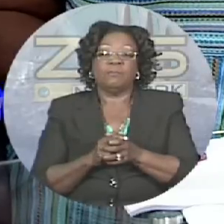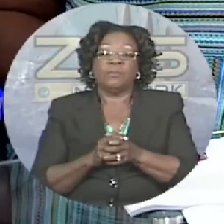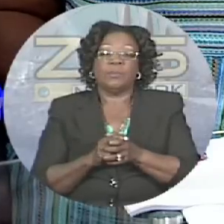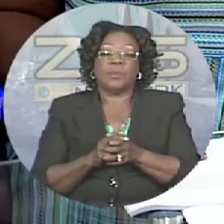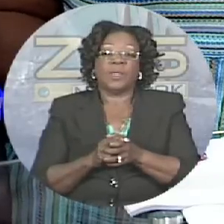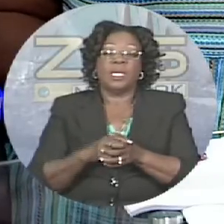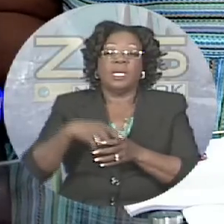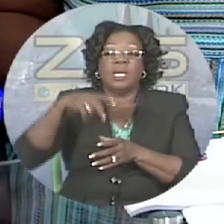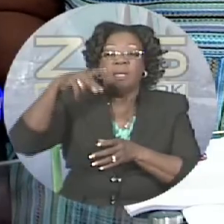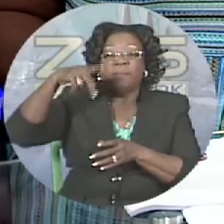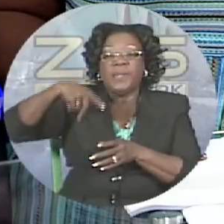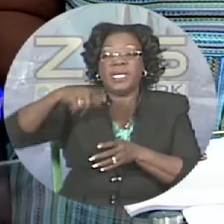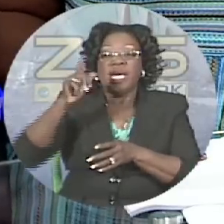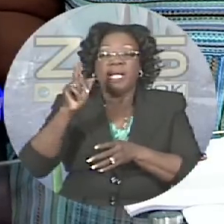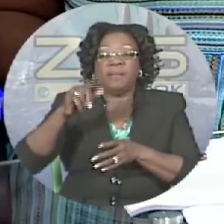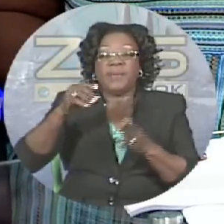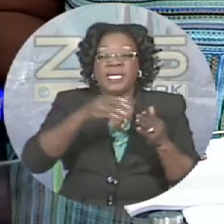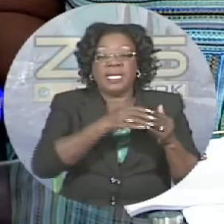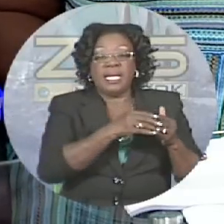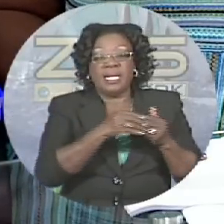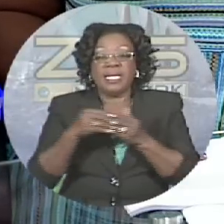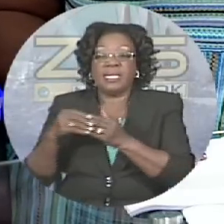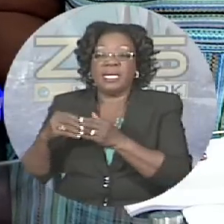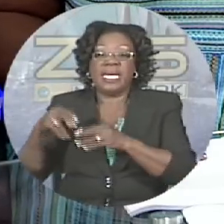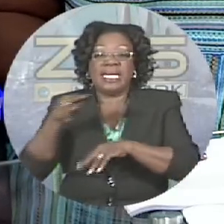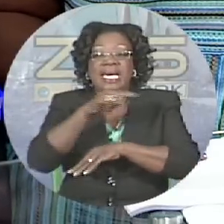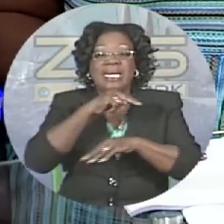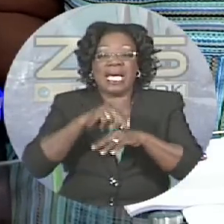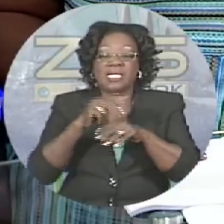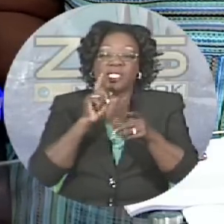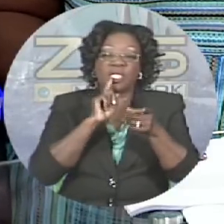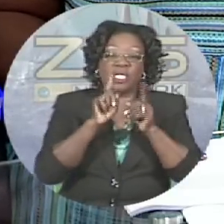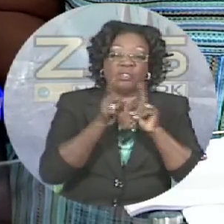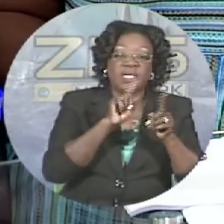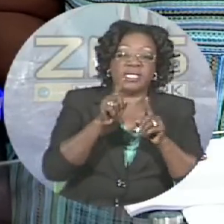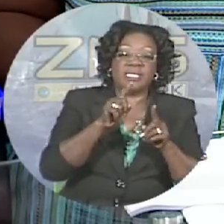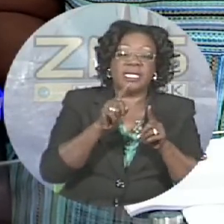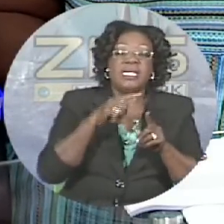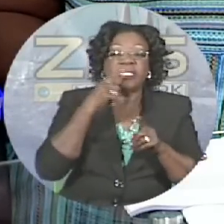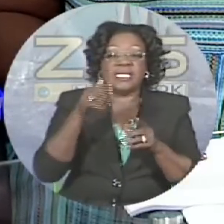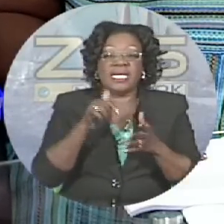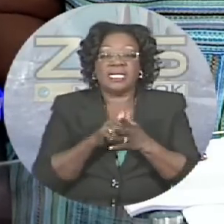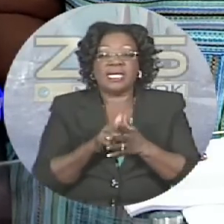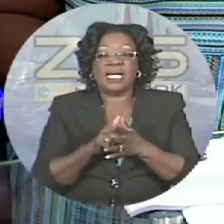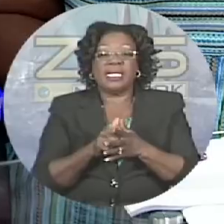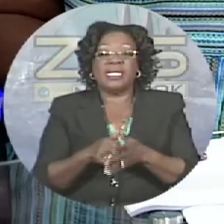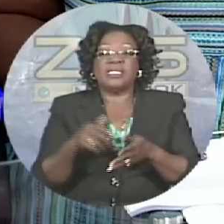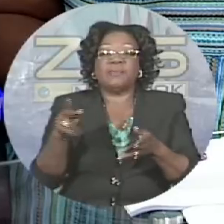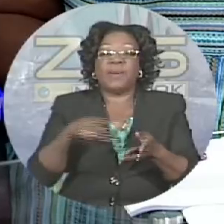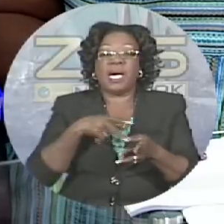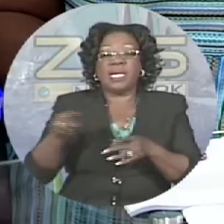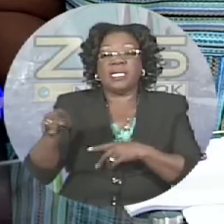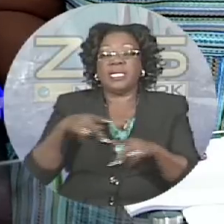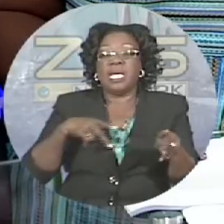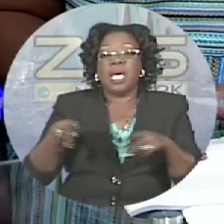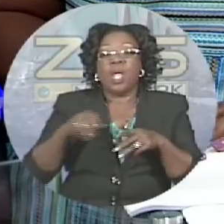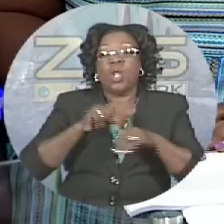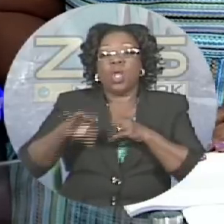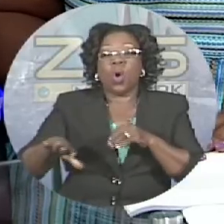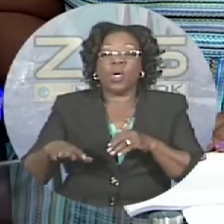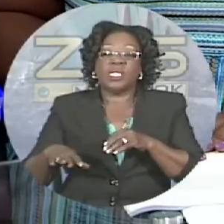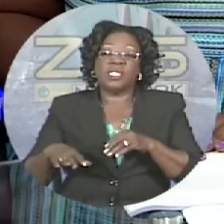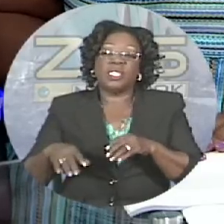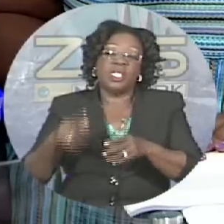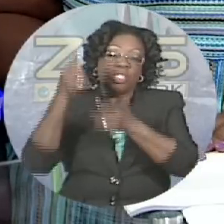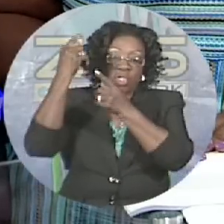Progressive Liberal Party leader Philip Davis, in a national address, admitted that his party lost the trust of the Bahamian people during the 2017 general